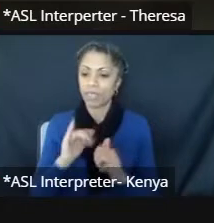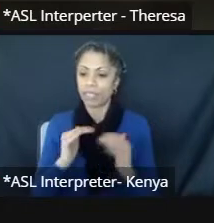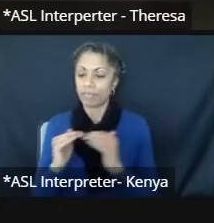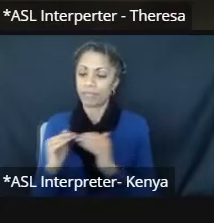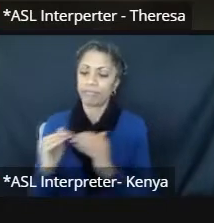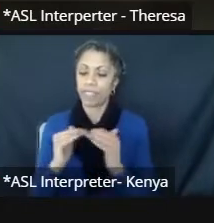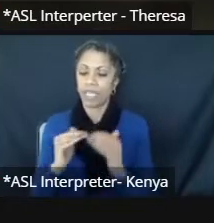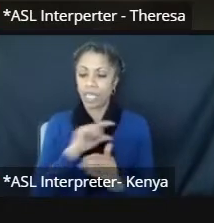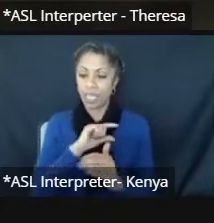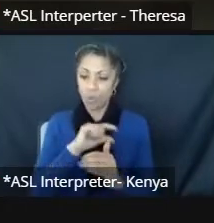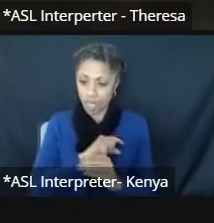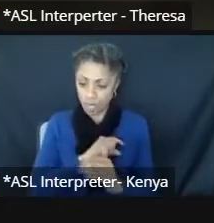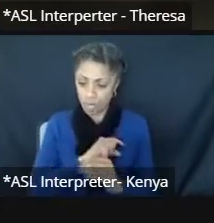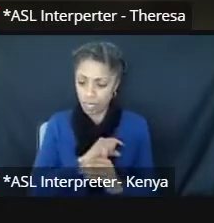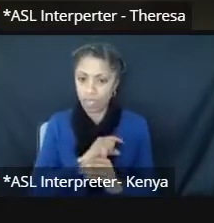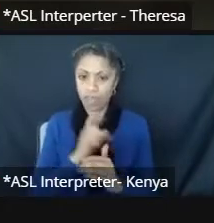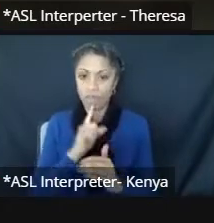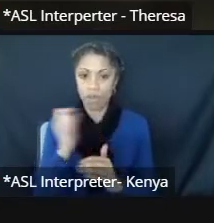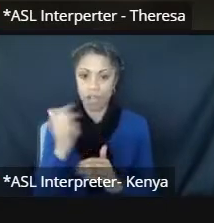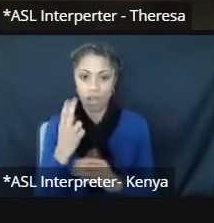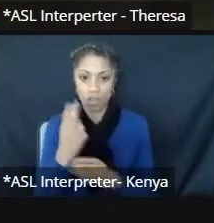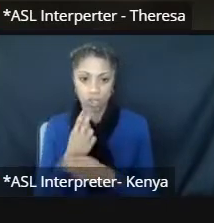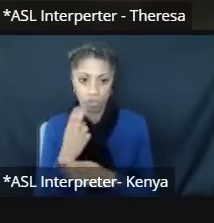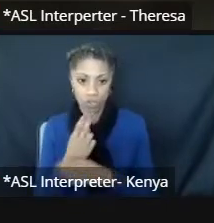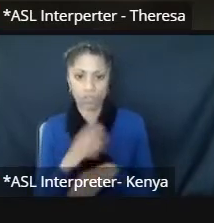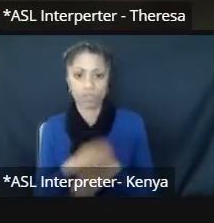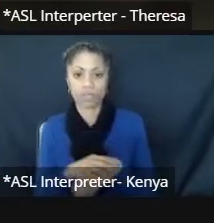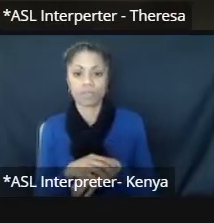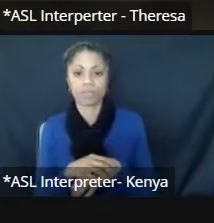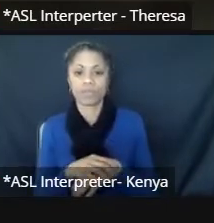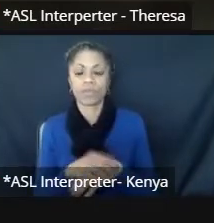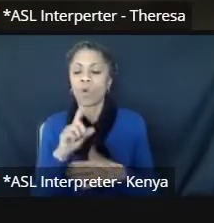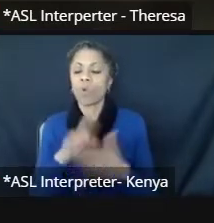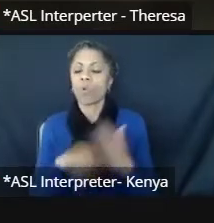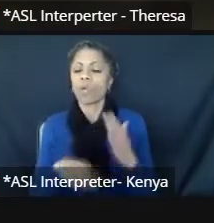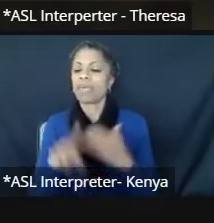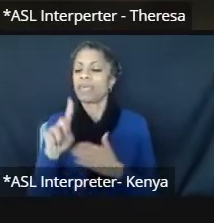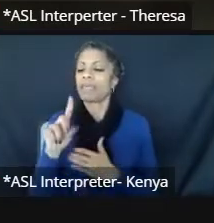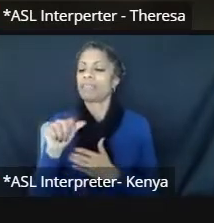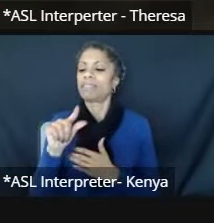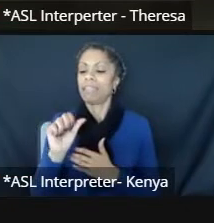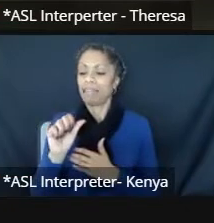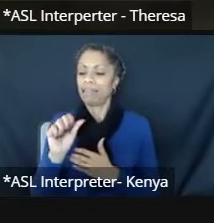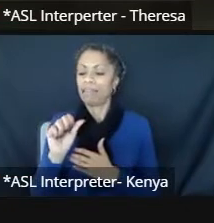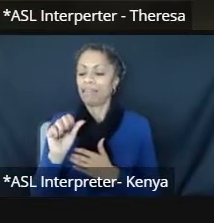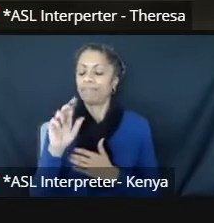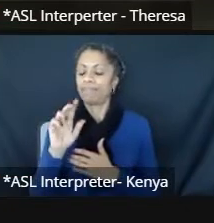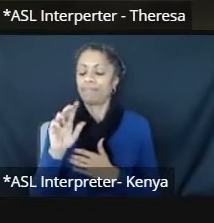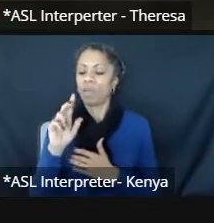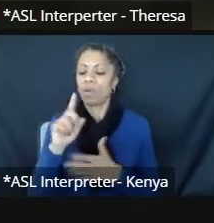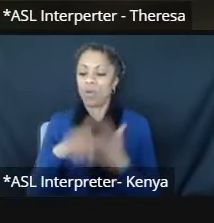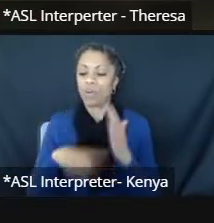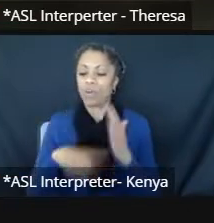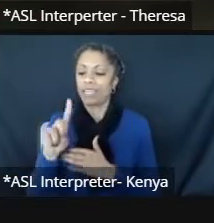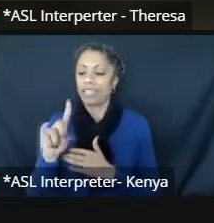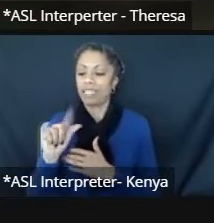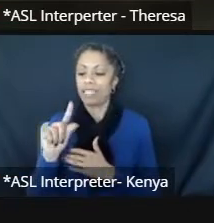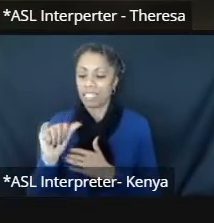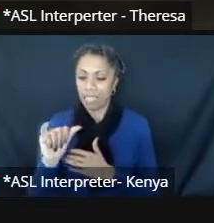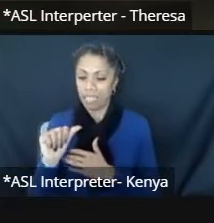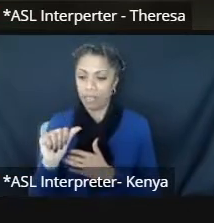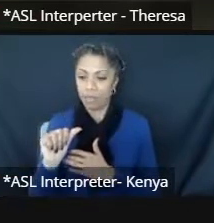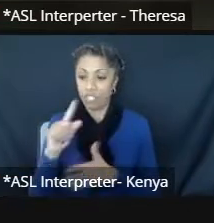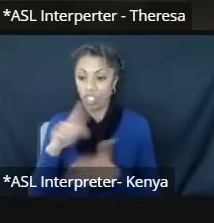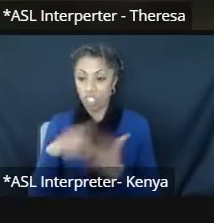What data would you want to know and hear in order to check on quality and equitable access? And then also, just